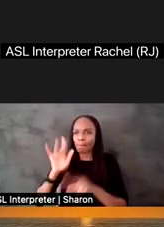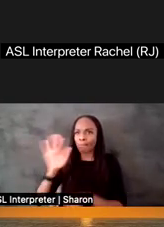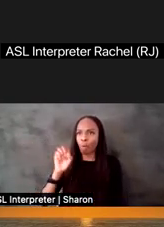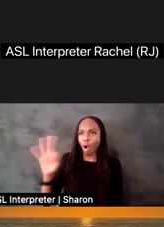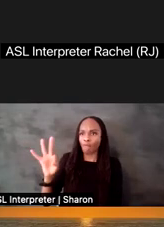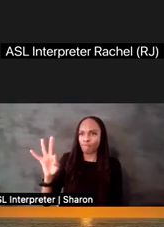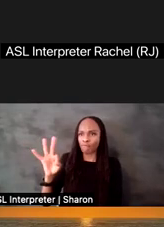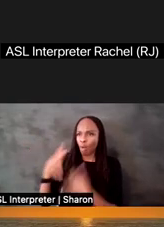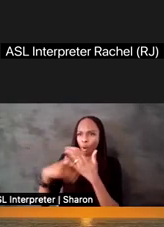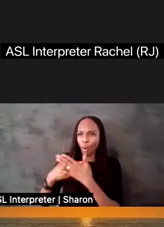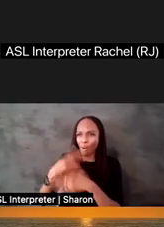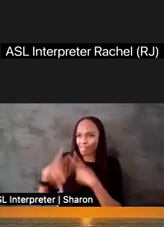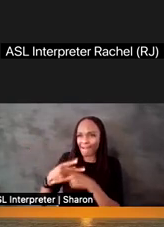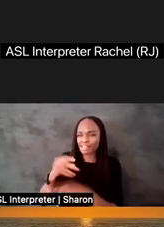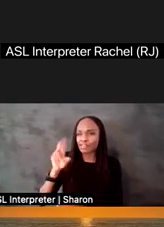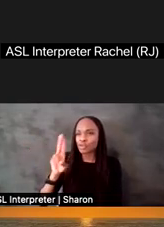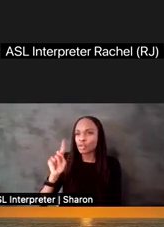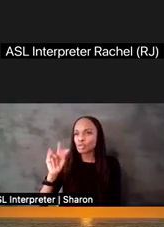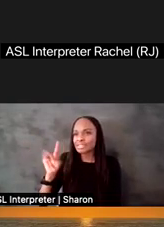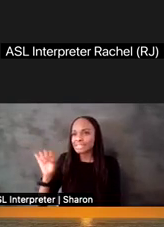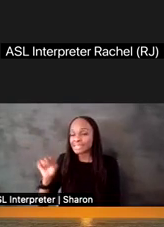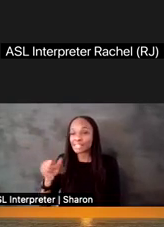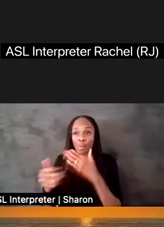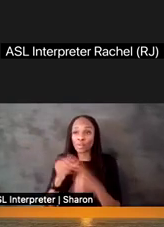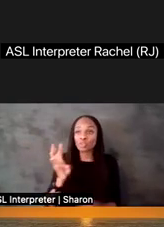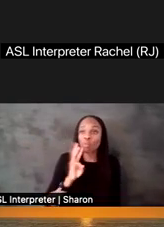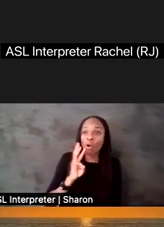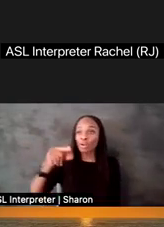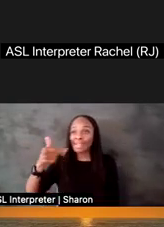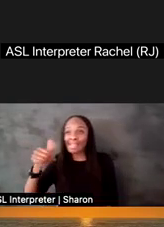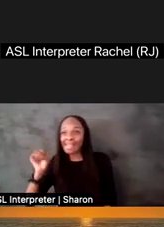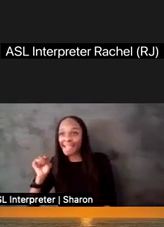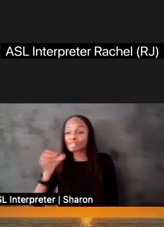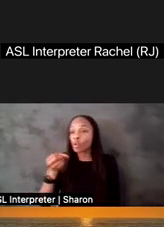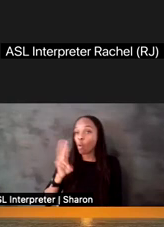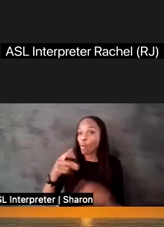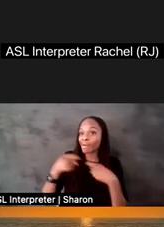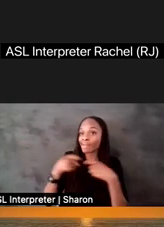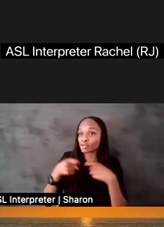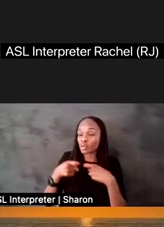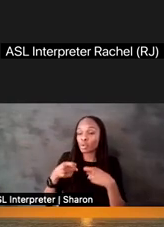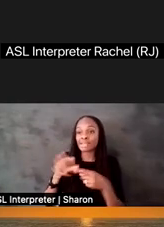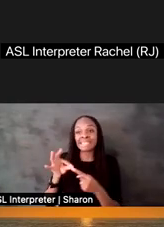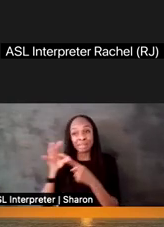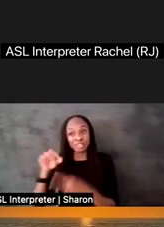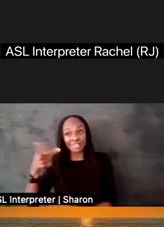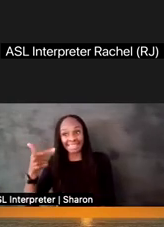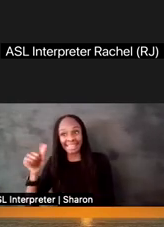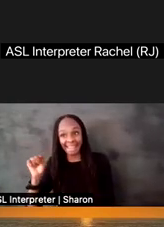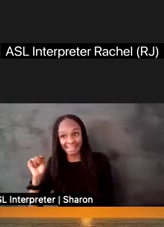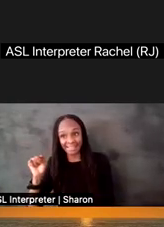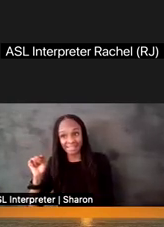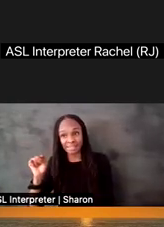of utilities, whether that's water, gas, or electrical, especially gas. We